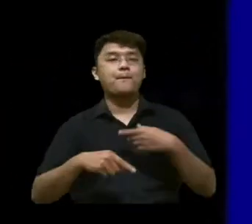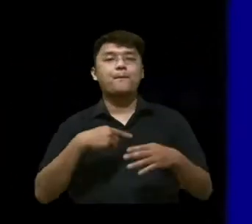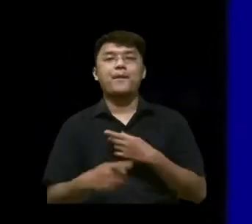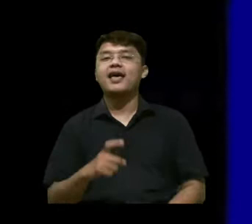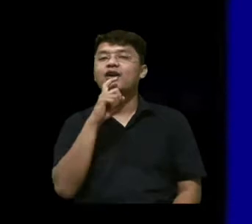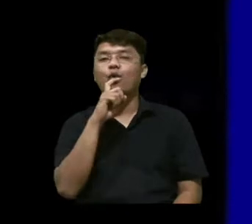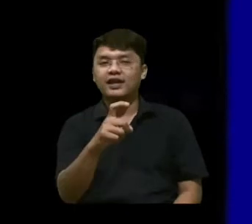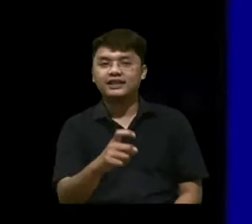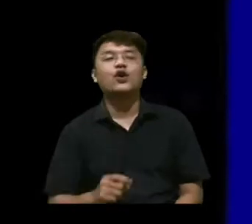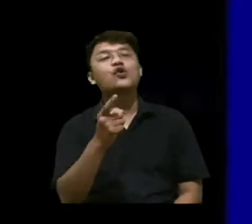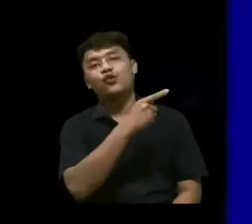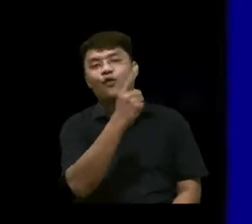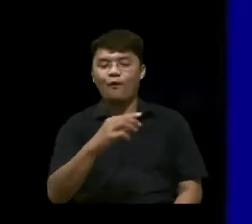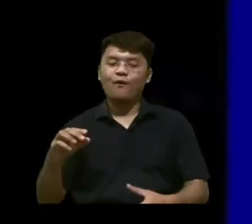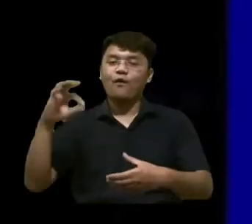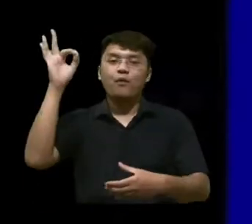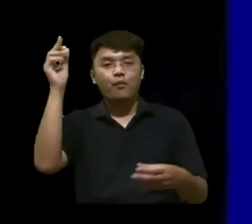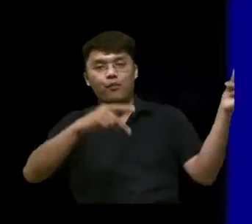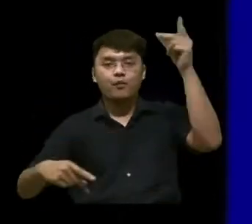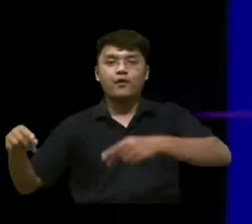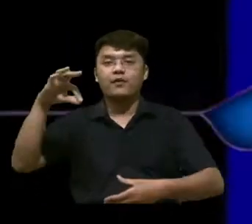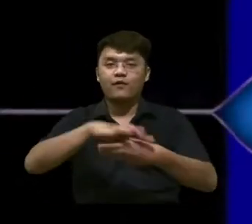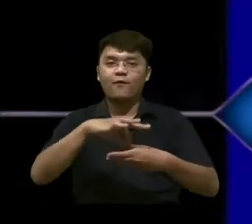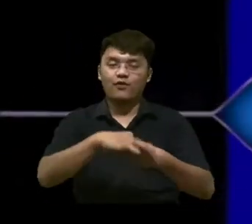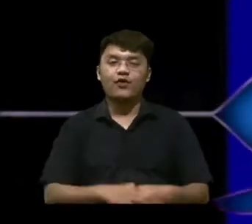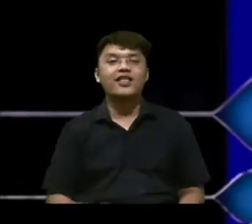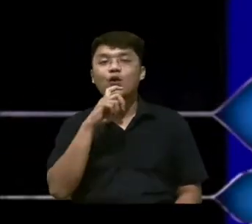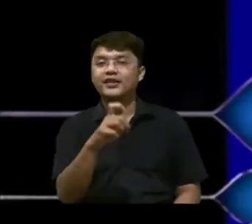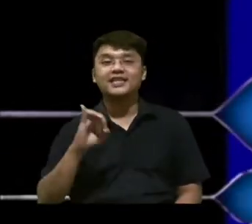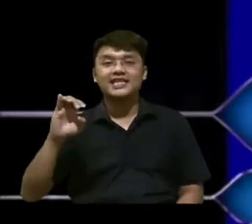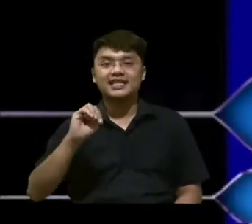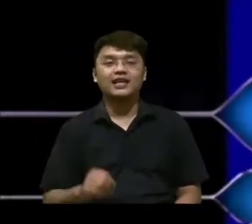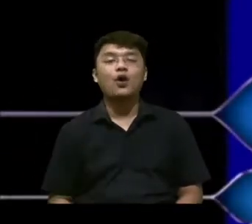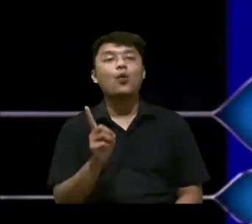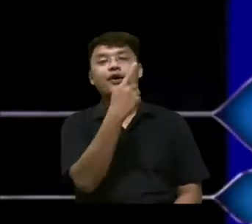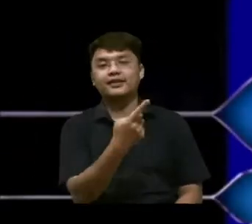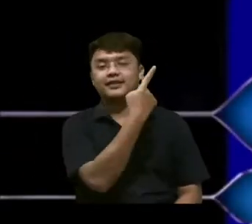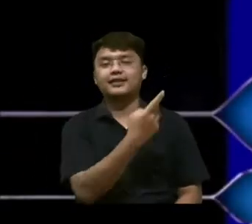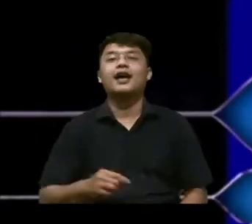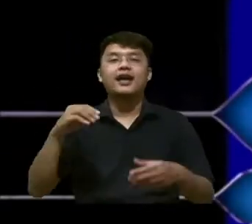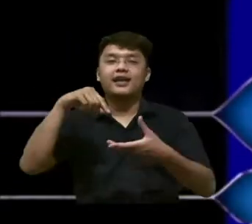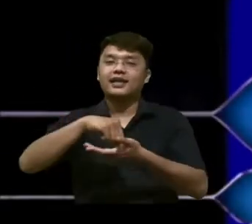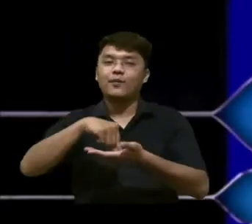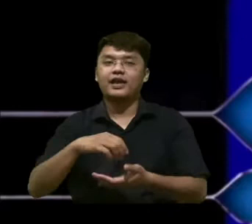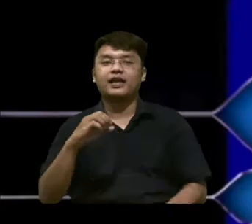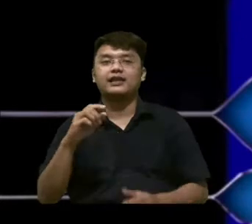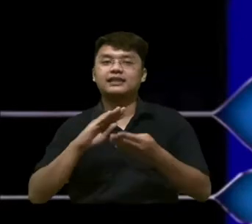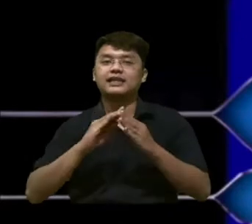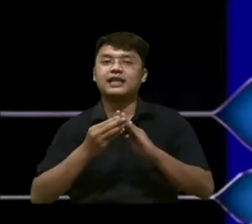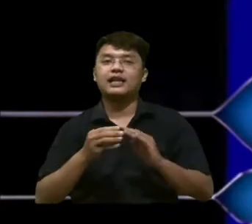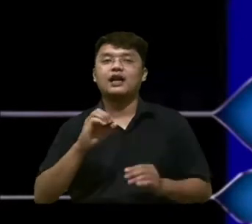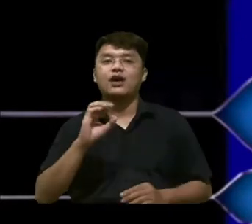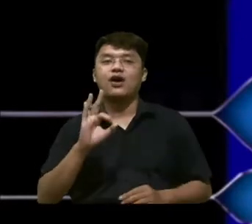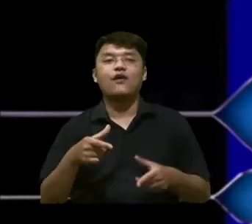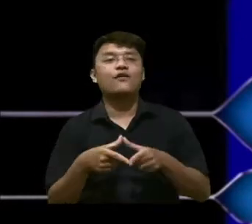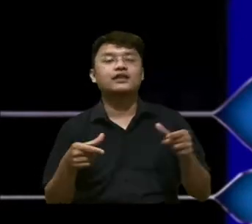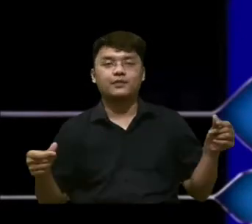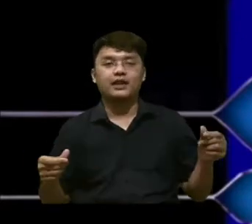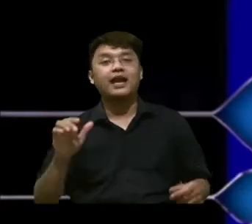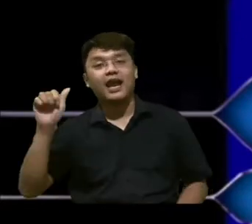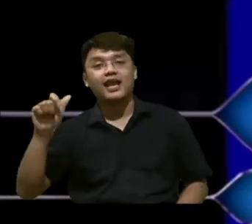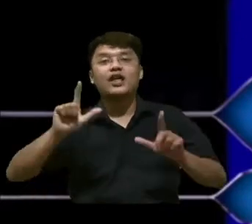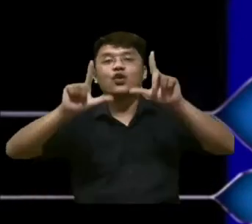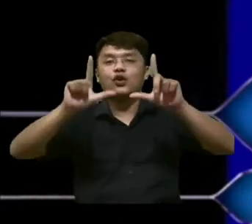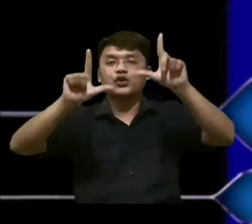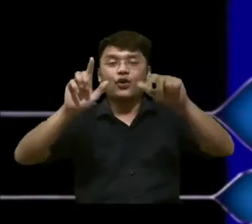a question to voters. The question is, what is the capital of the state of Japan? A. Tokyo,